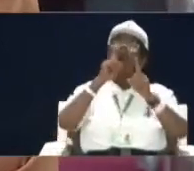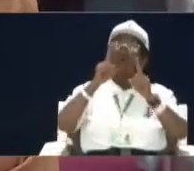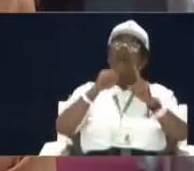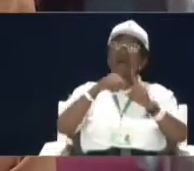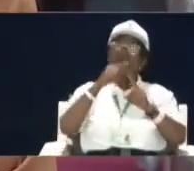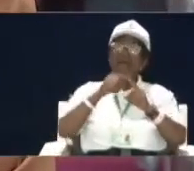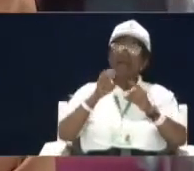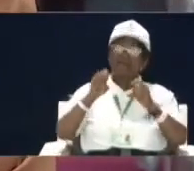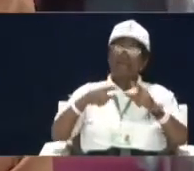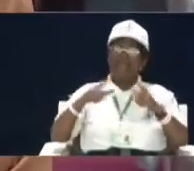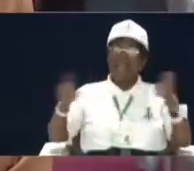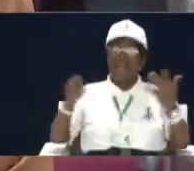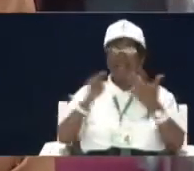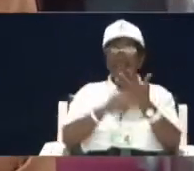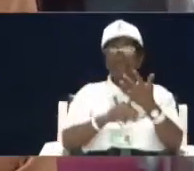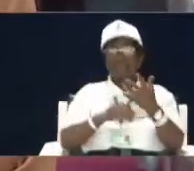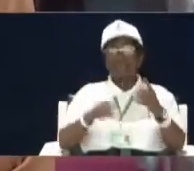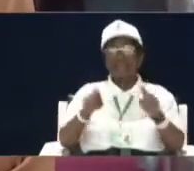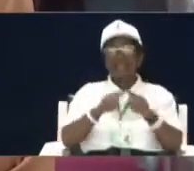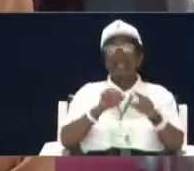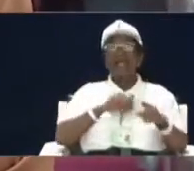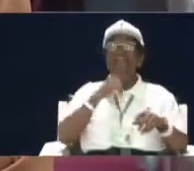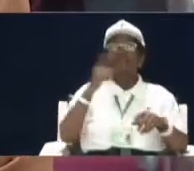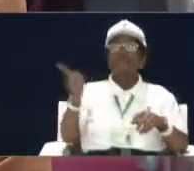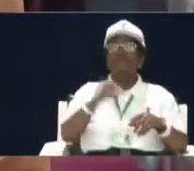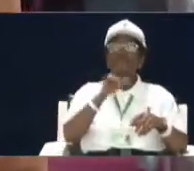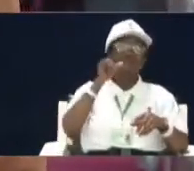enlargement, like I told you yesterday,